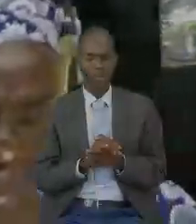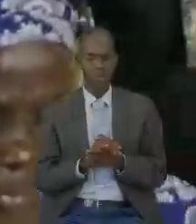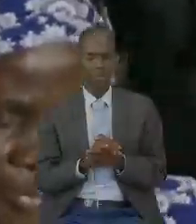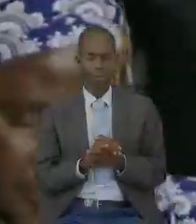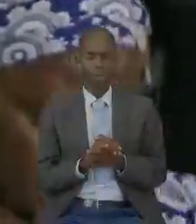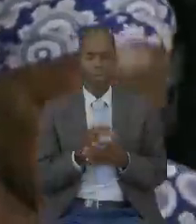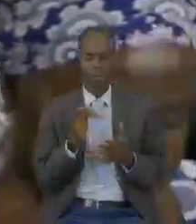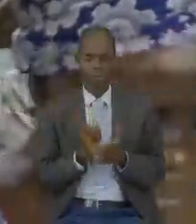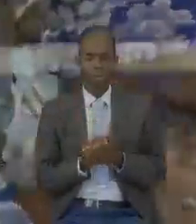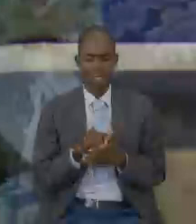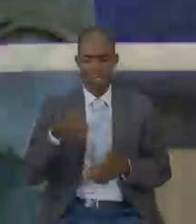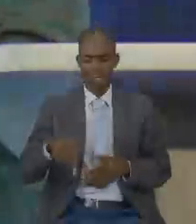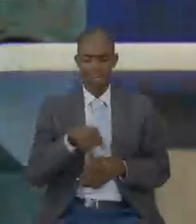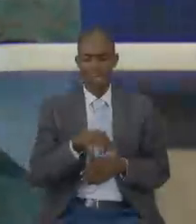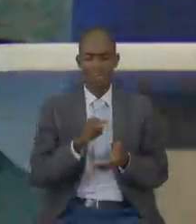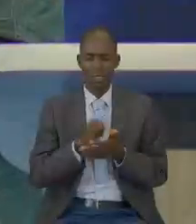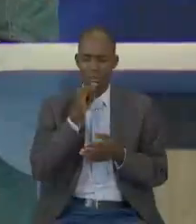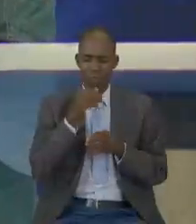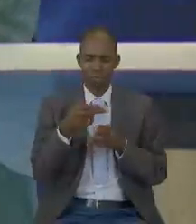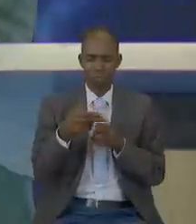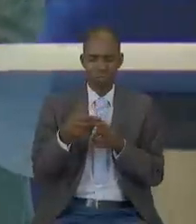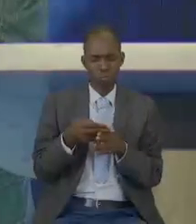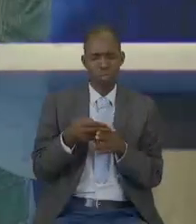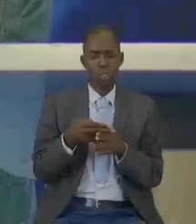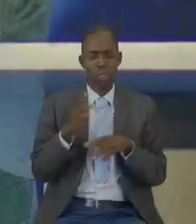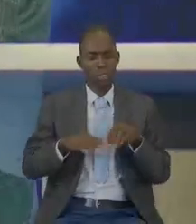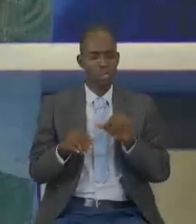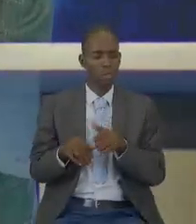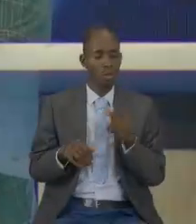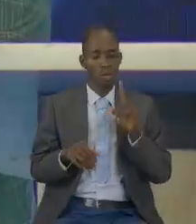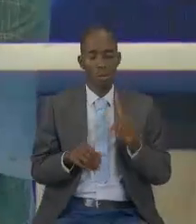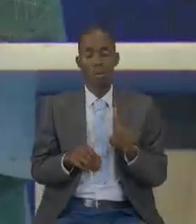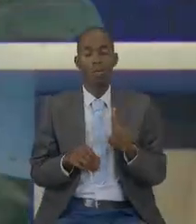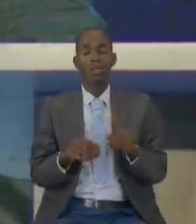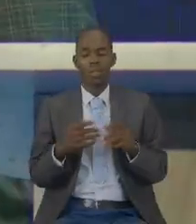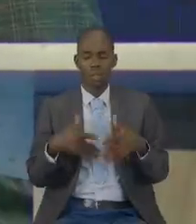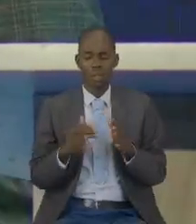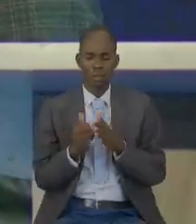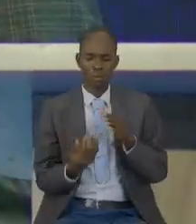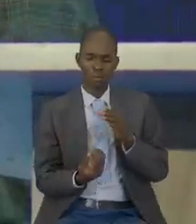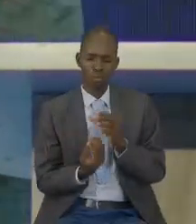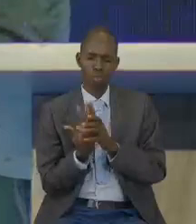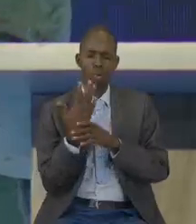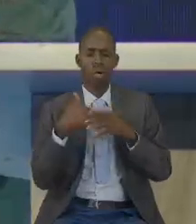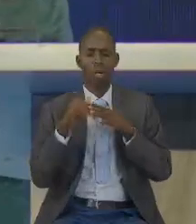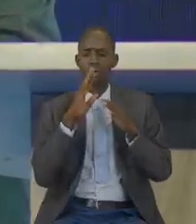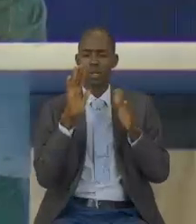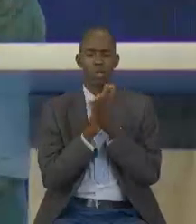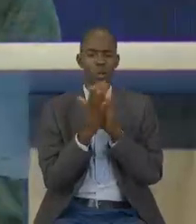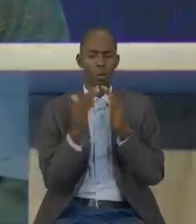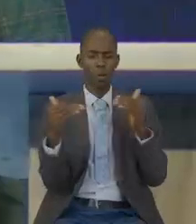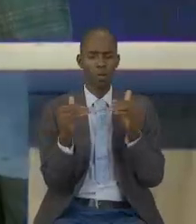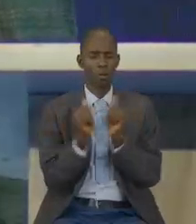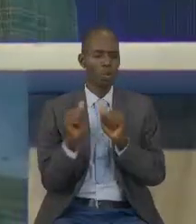That short leg, the shorter leg, to grow out and become equal to the other leg right now